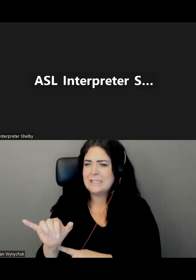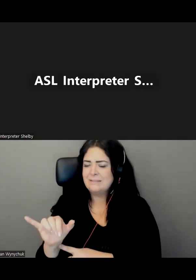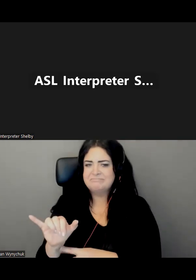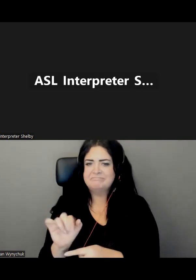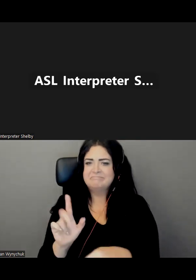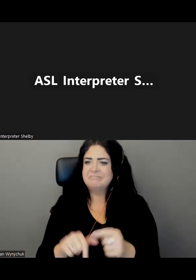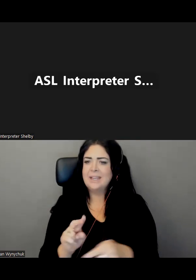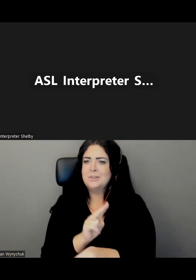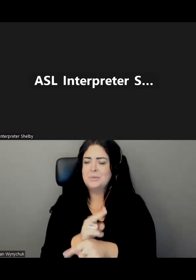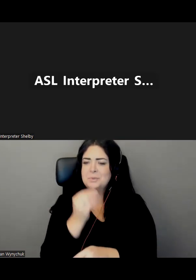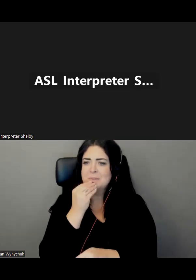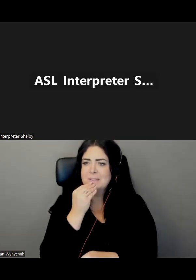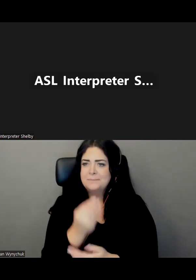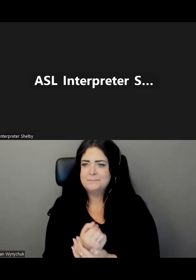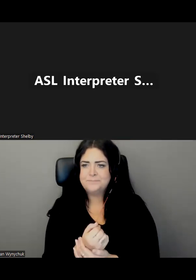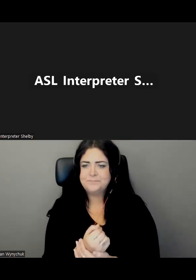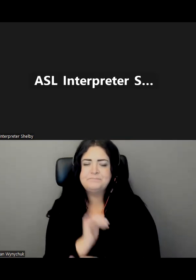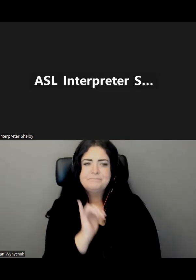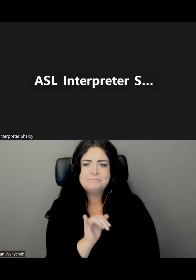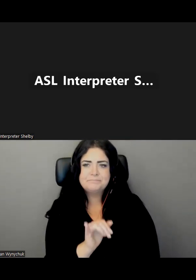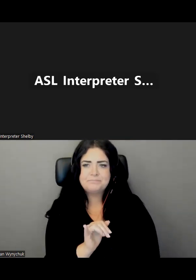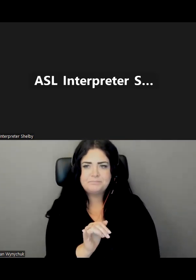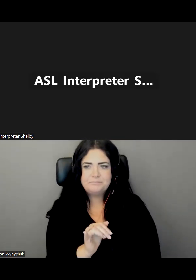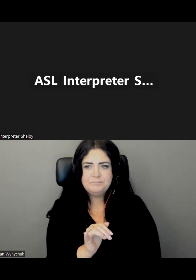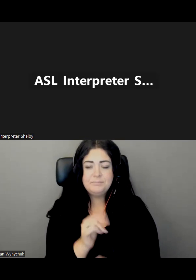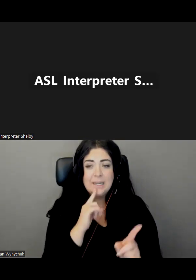that? A lot of the times, broccoli is a